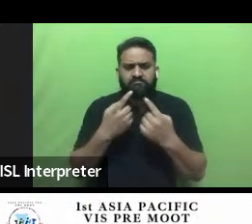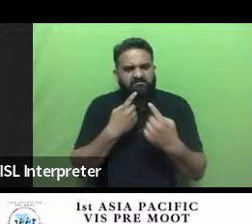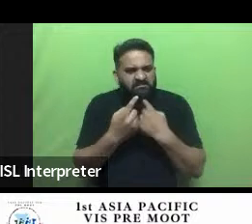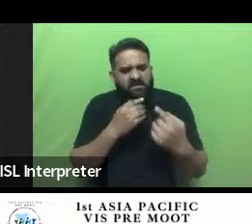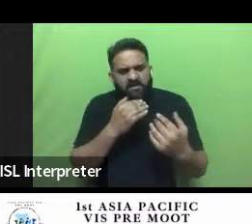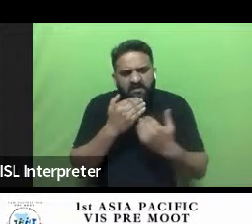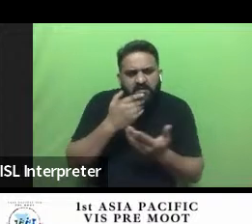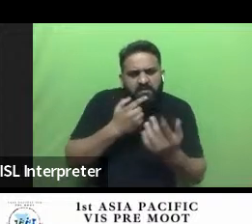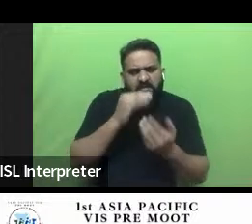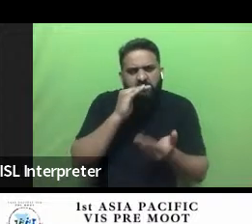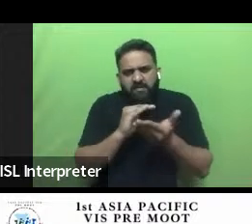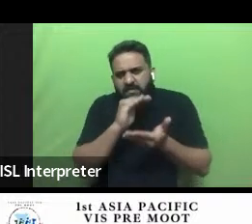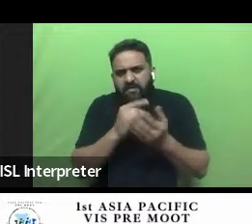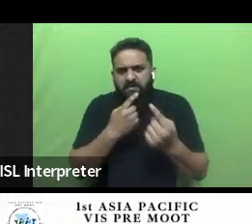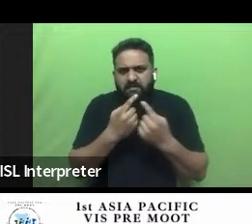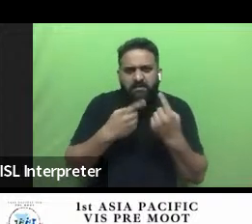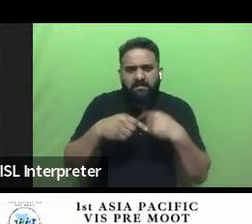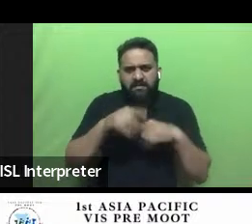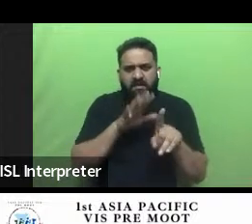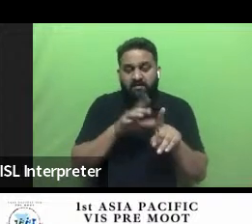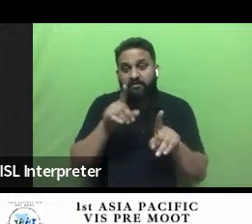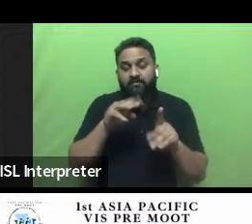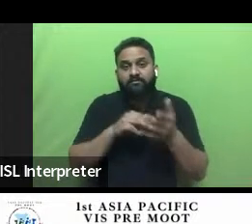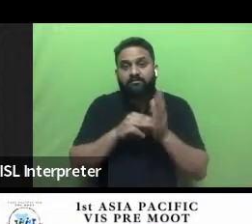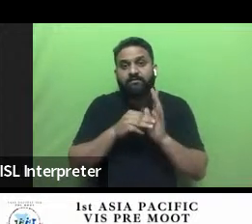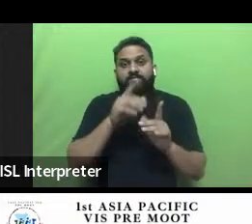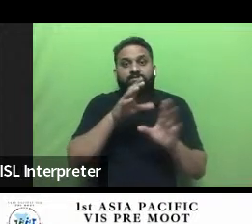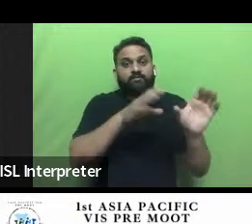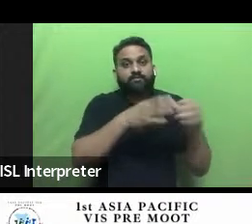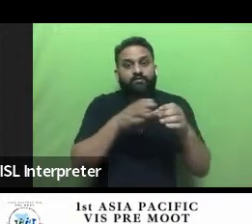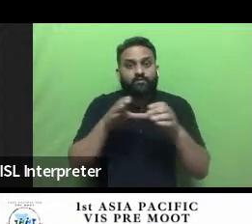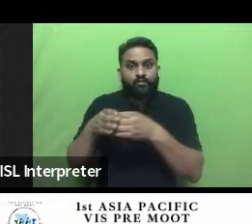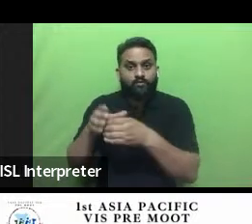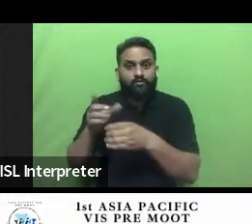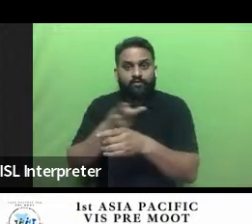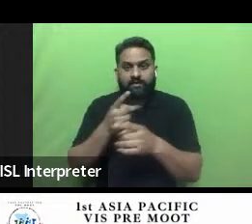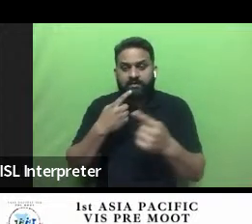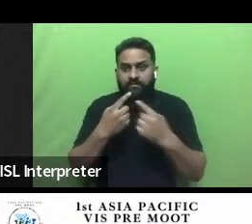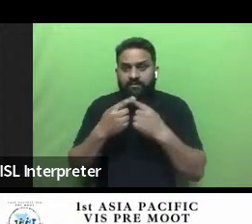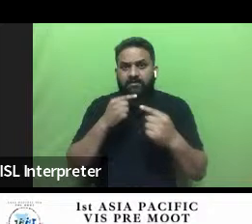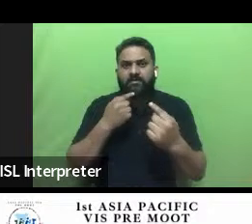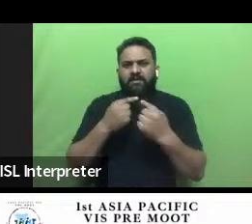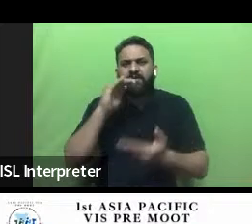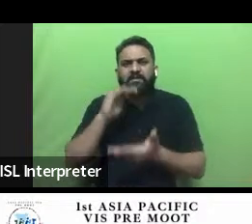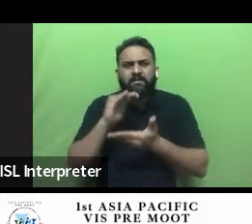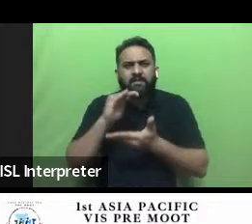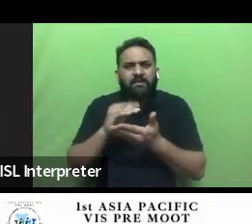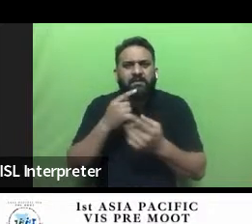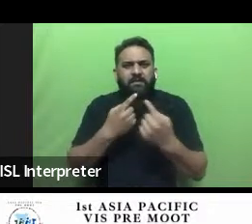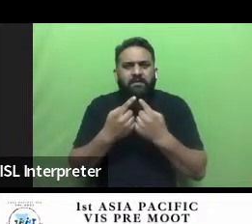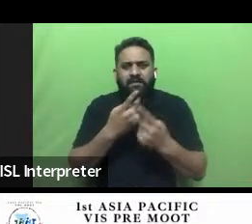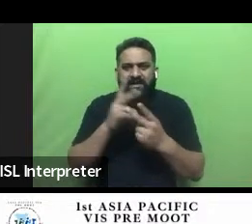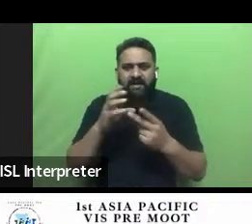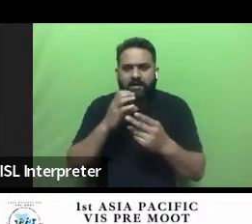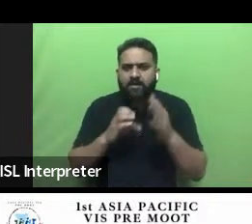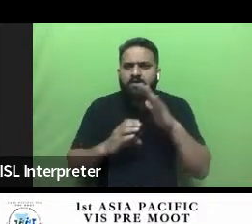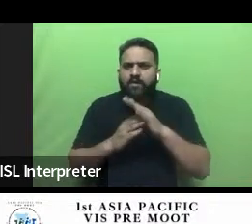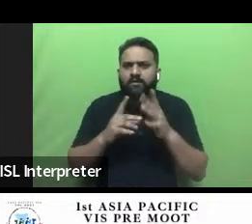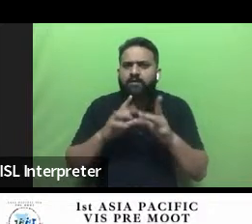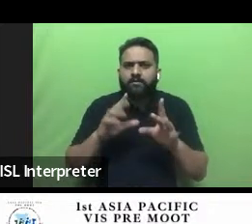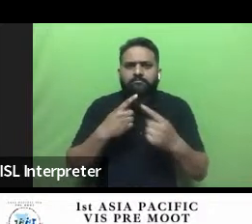person, indicated that the parties were indeed in the negotiation stage and a contract had not been